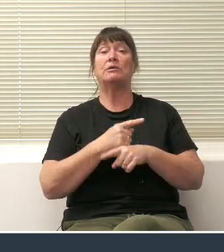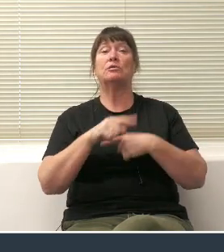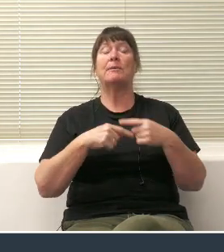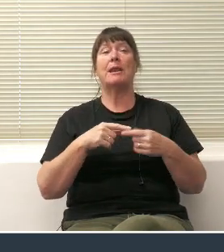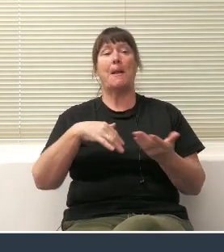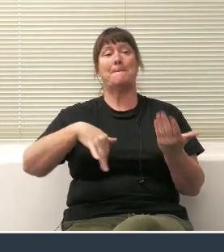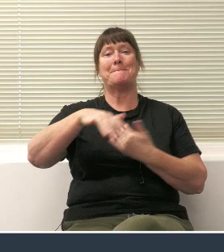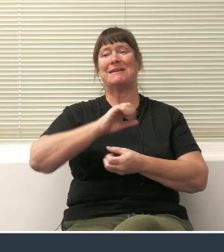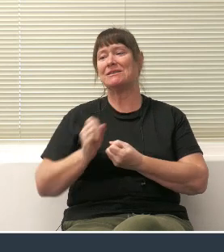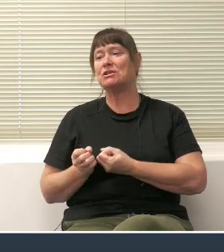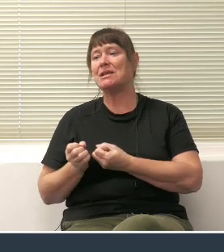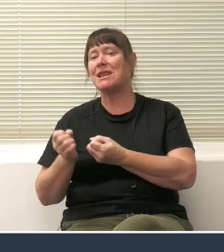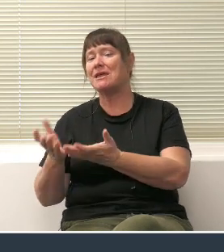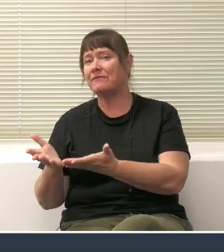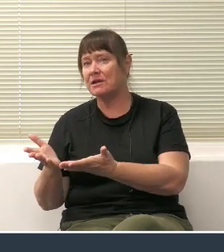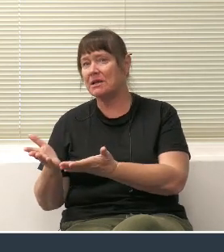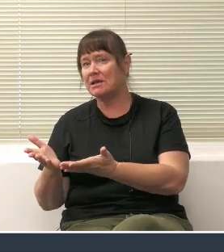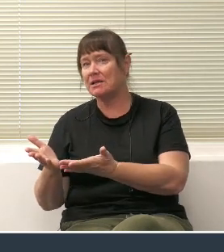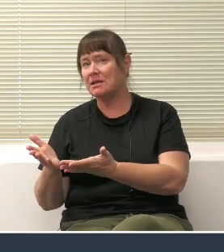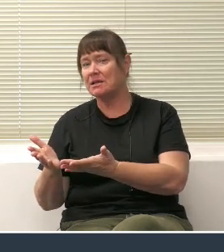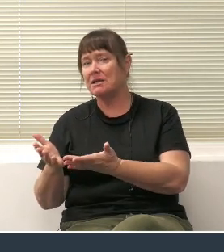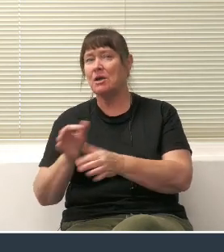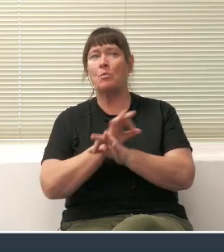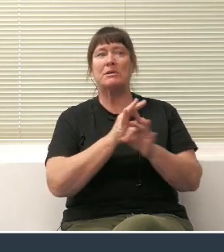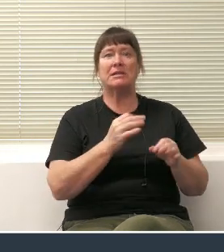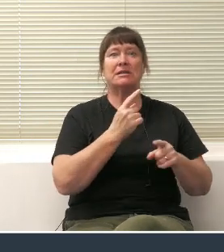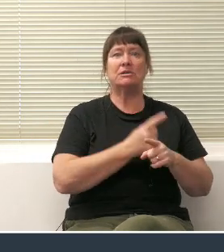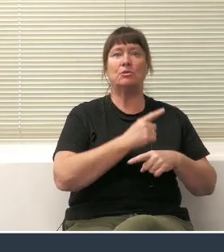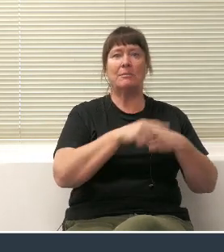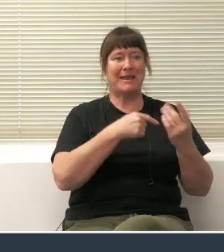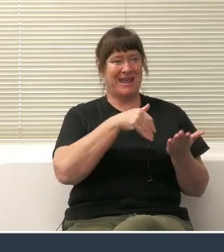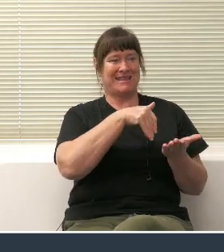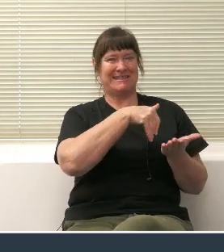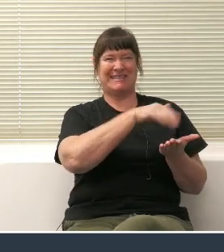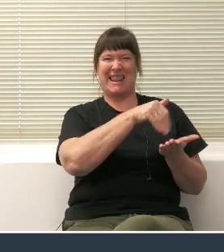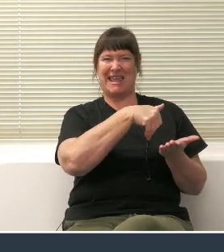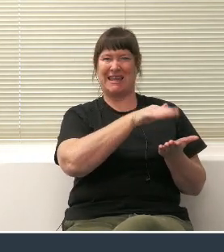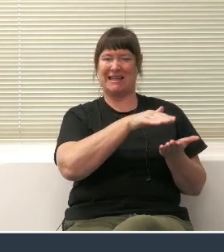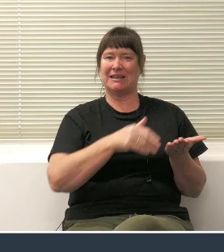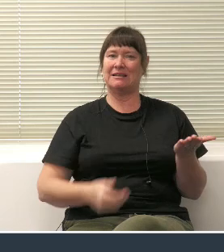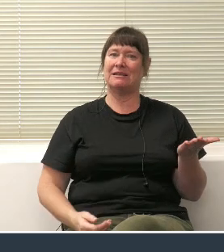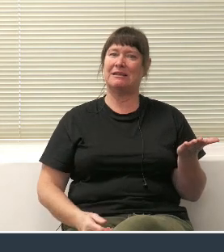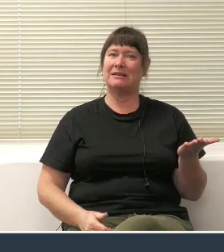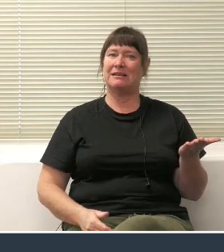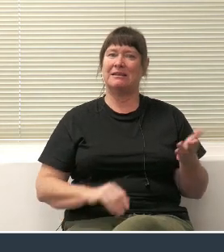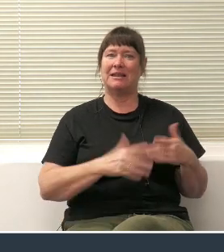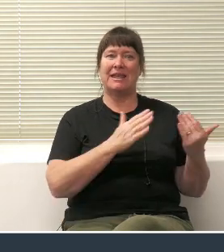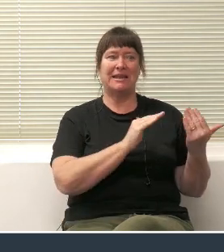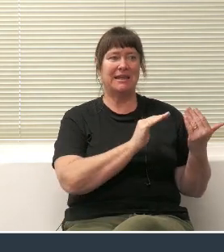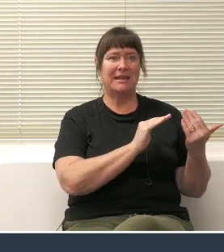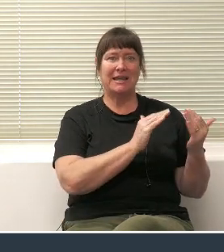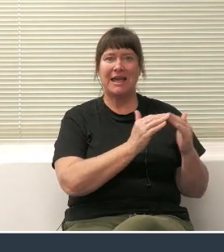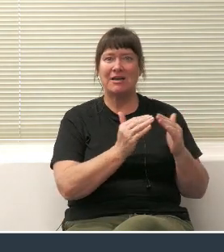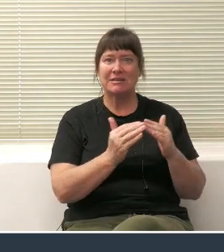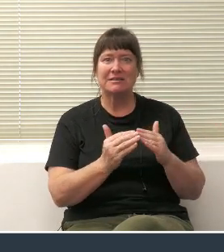delivery. I don't recall us commenting about the possibility of us selling any of those flats that we would